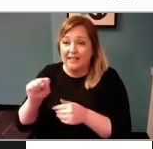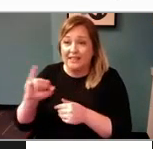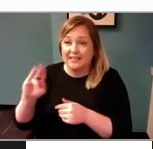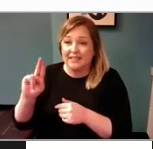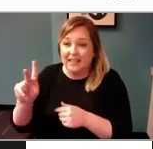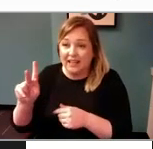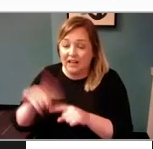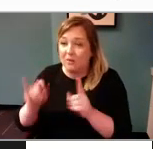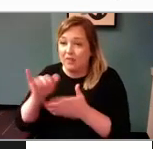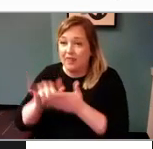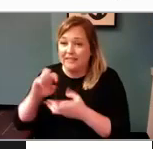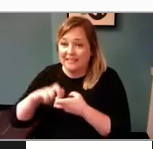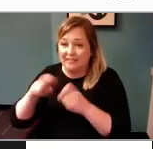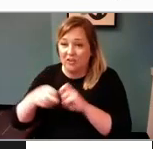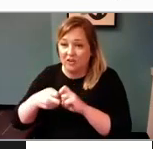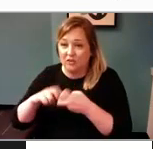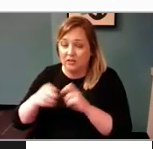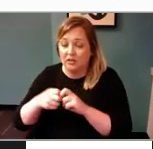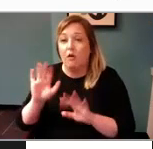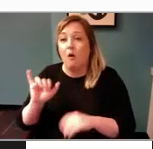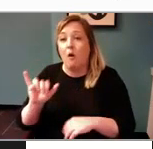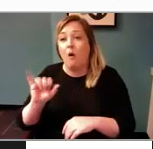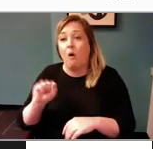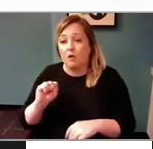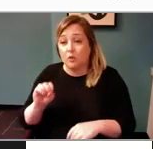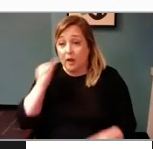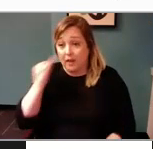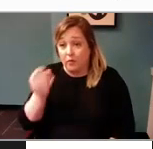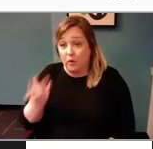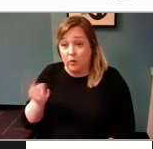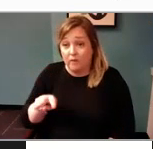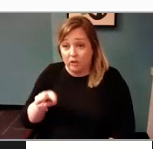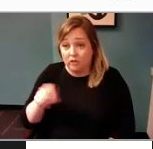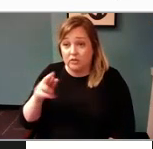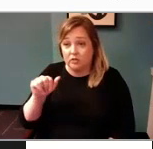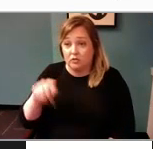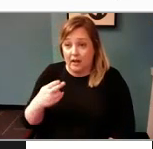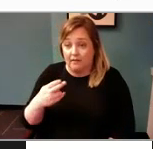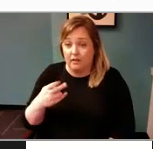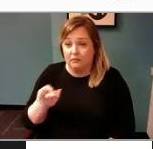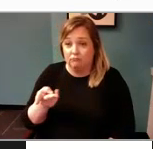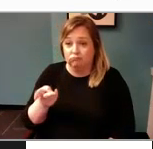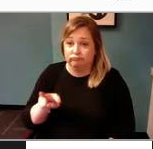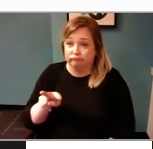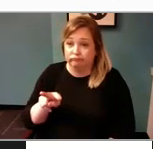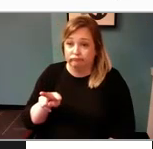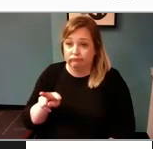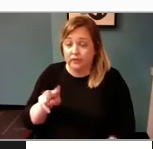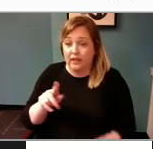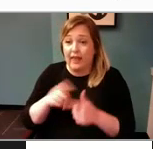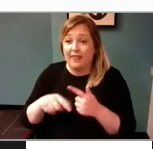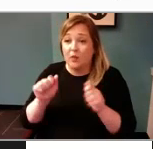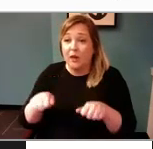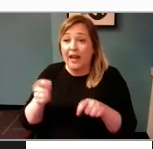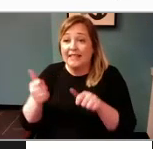are all parents. But if we reverse this graph, that allows us to just delete out the source nodes. And